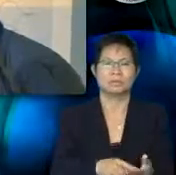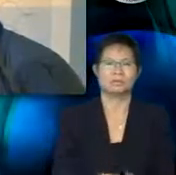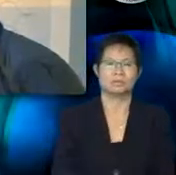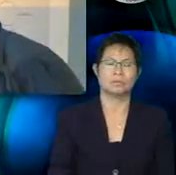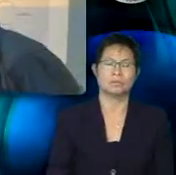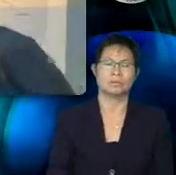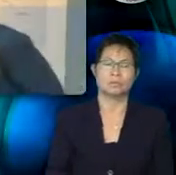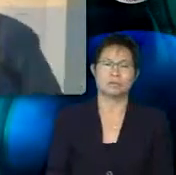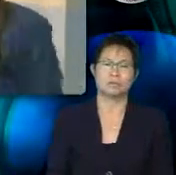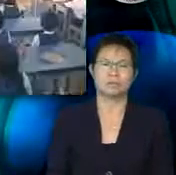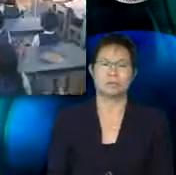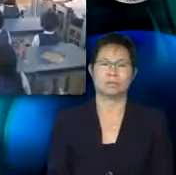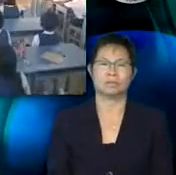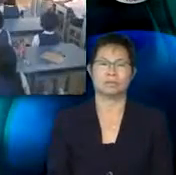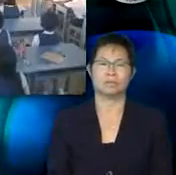What is this?